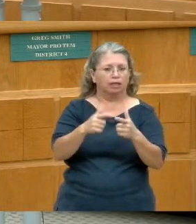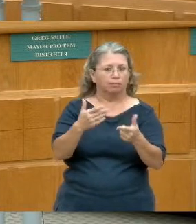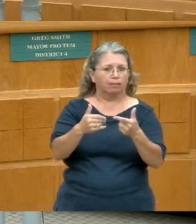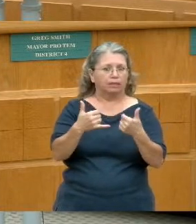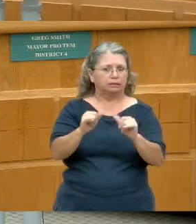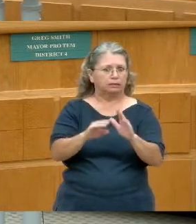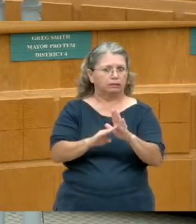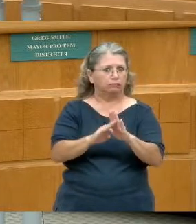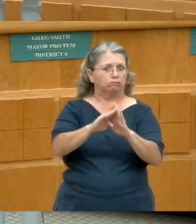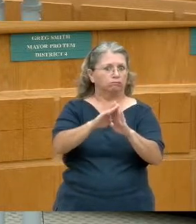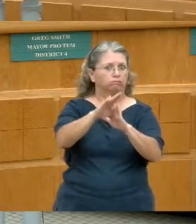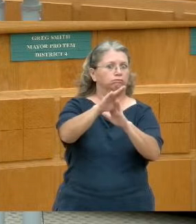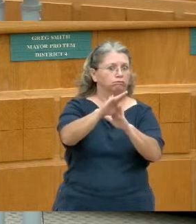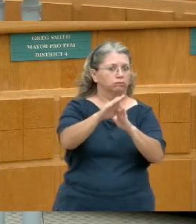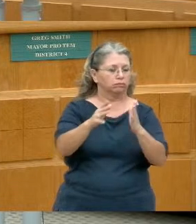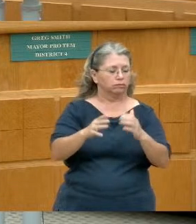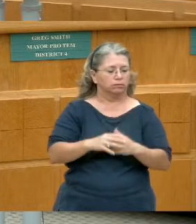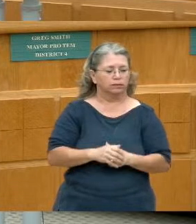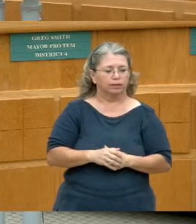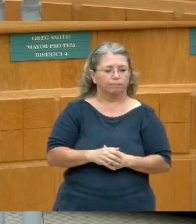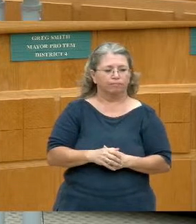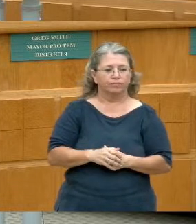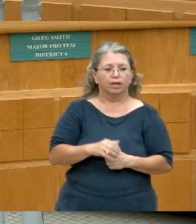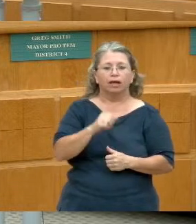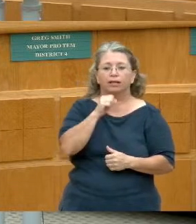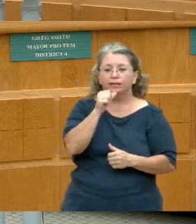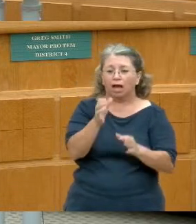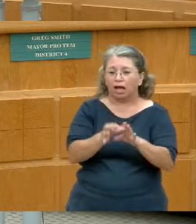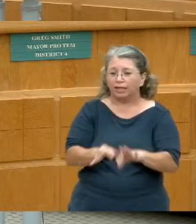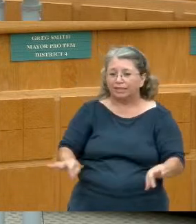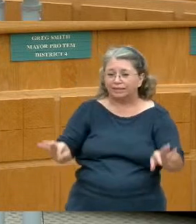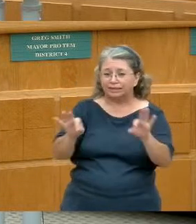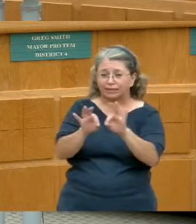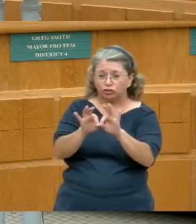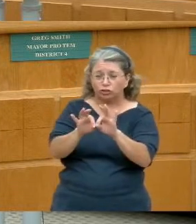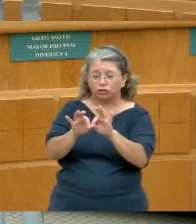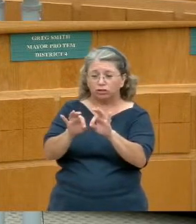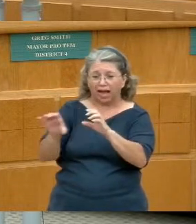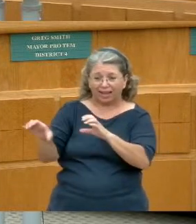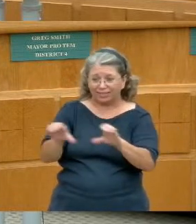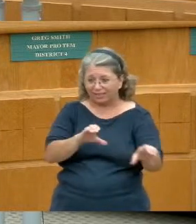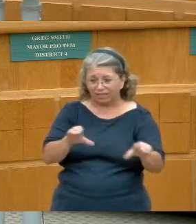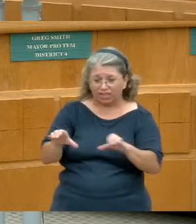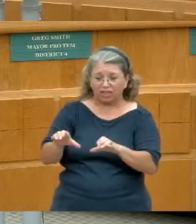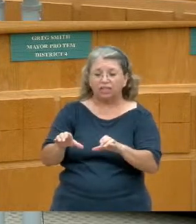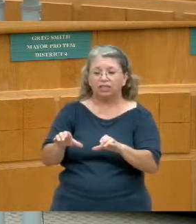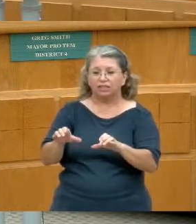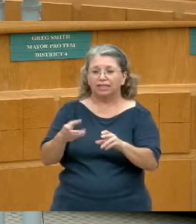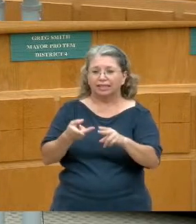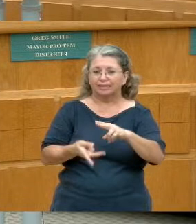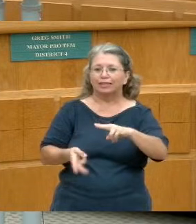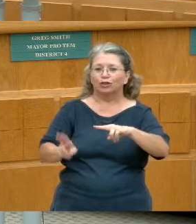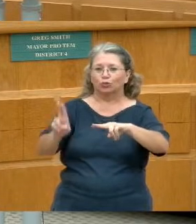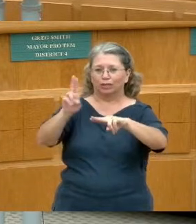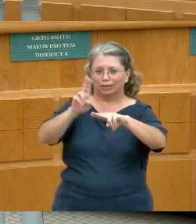bump. Second, non-essential activity is increasing. This is what the cell phone data shows us.